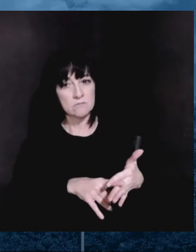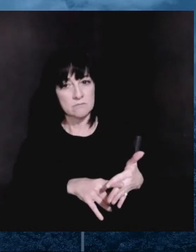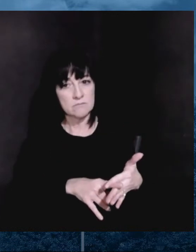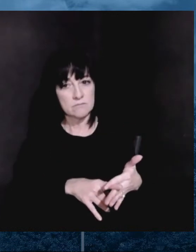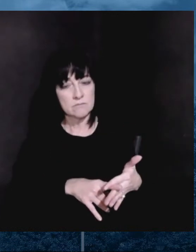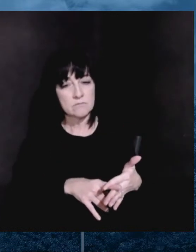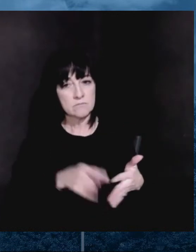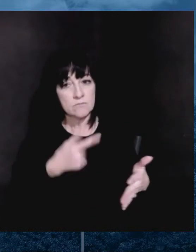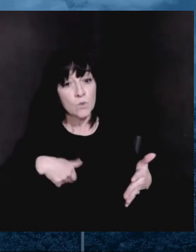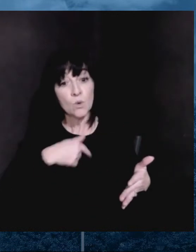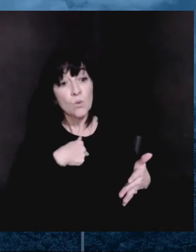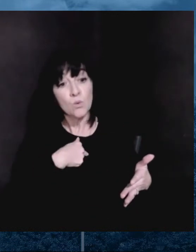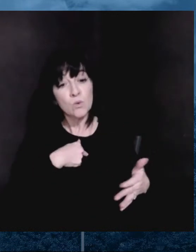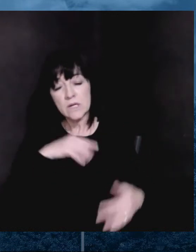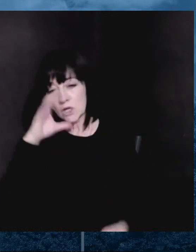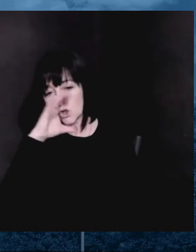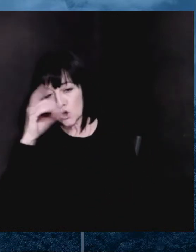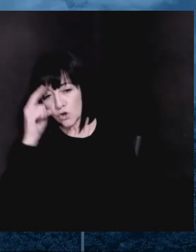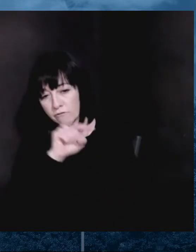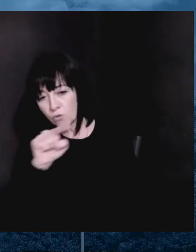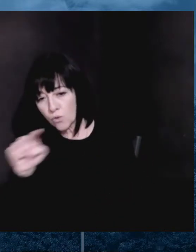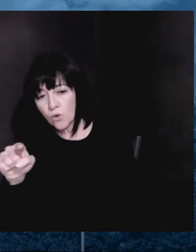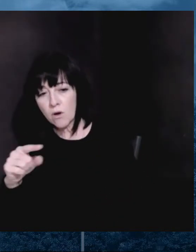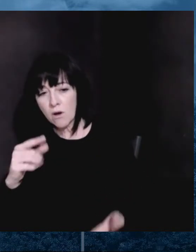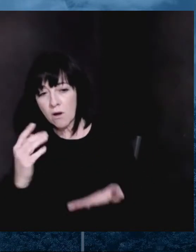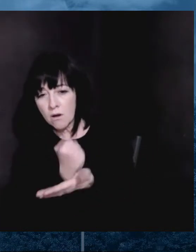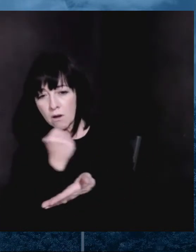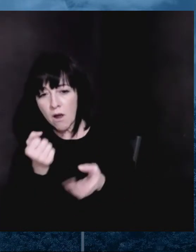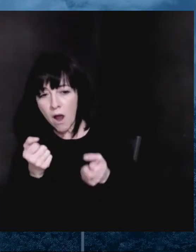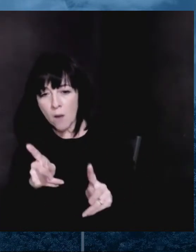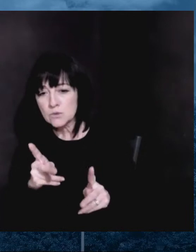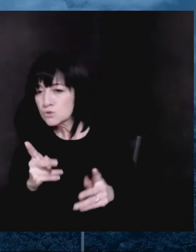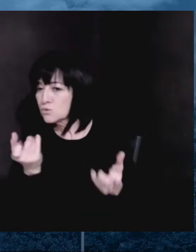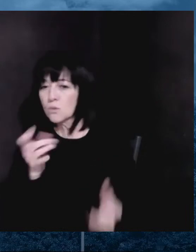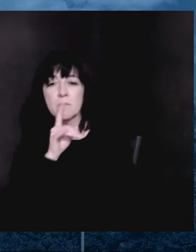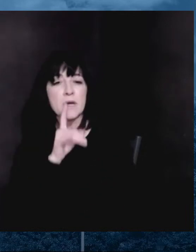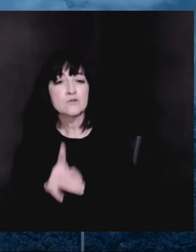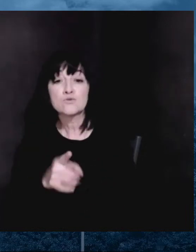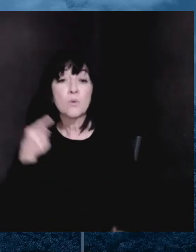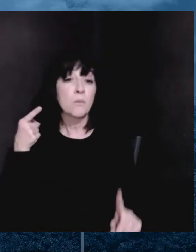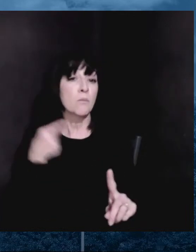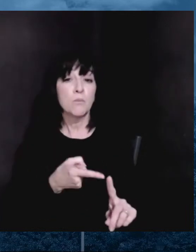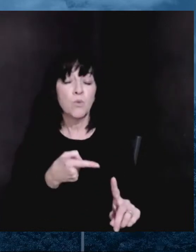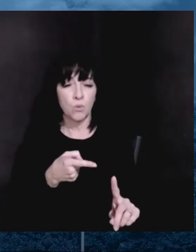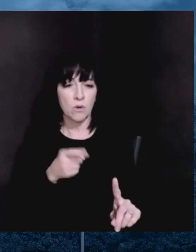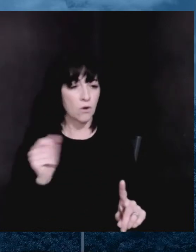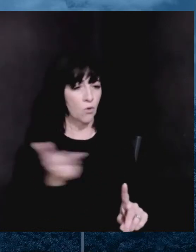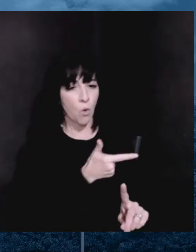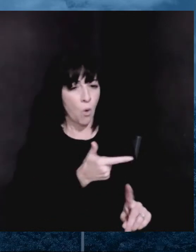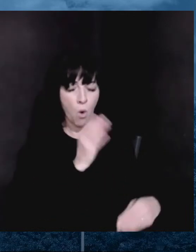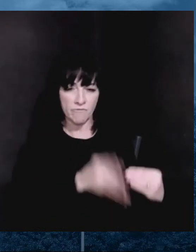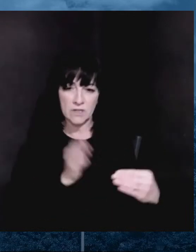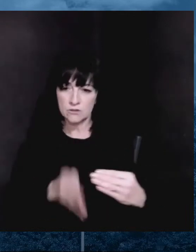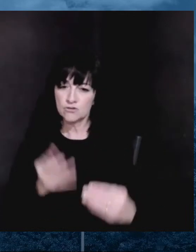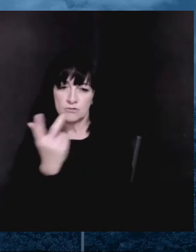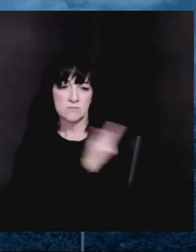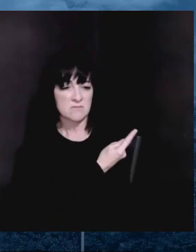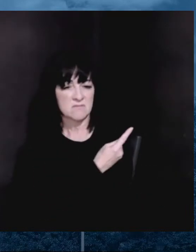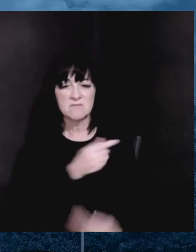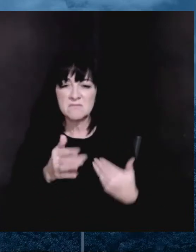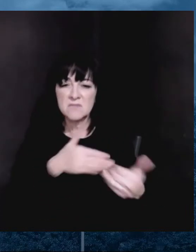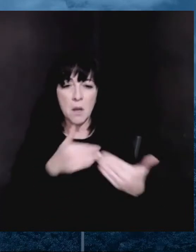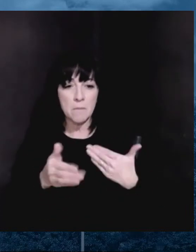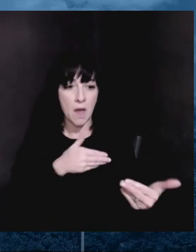sure that the partners in their network have options. AJ, I don't know if you want to add to that. Well, I'll just